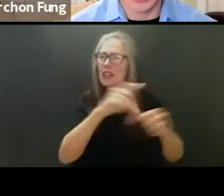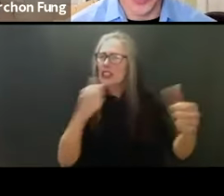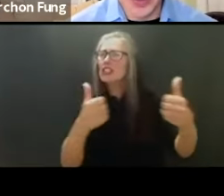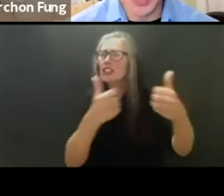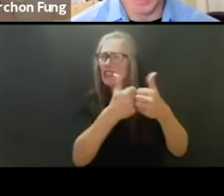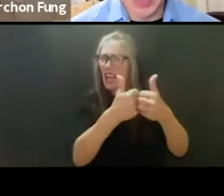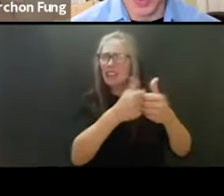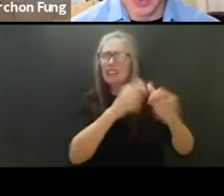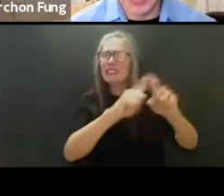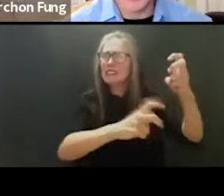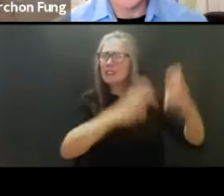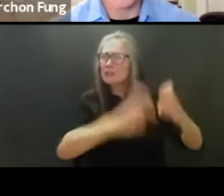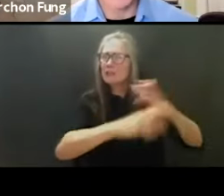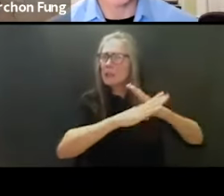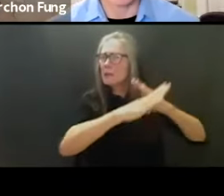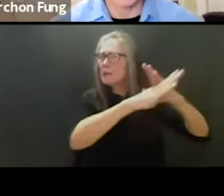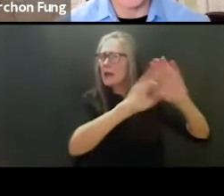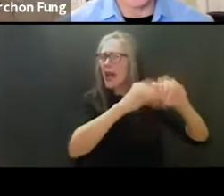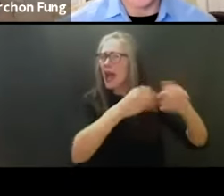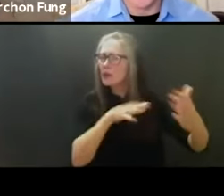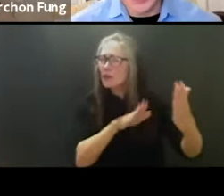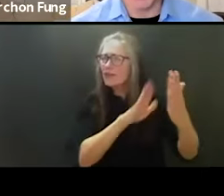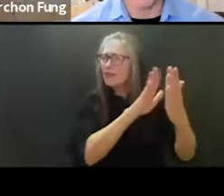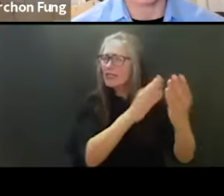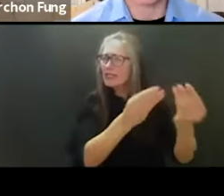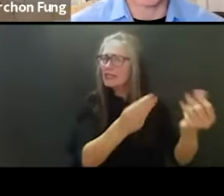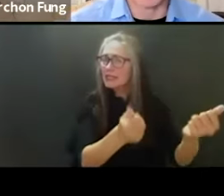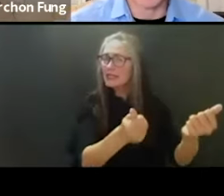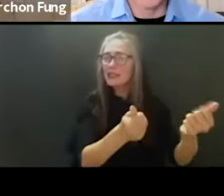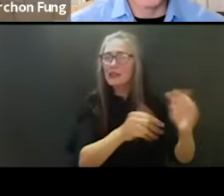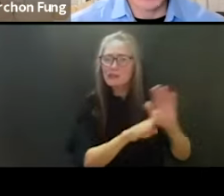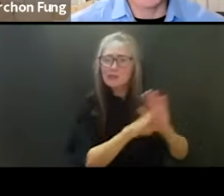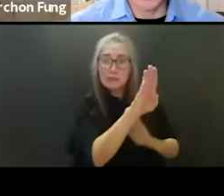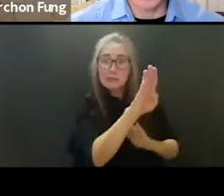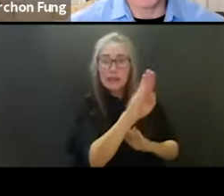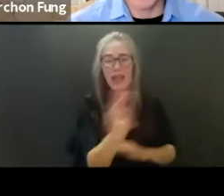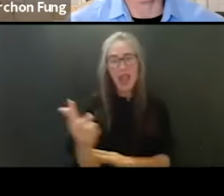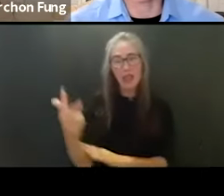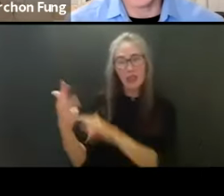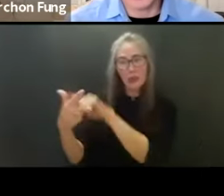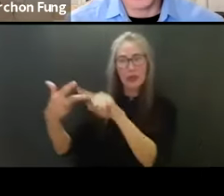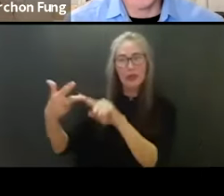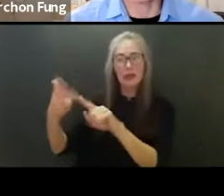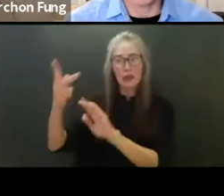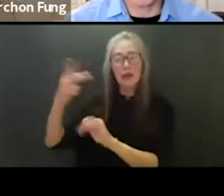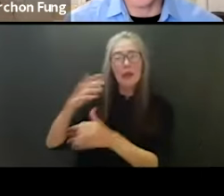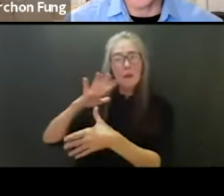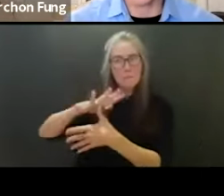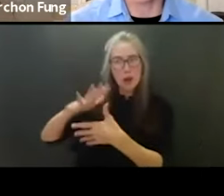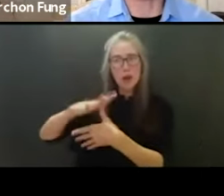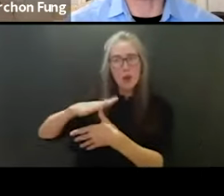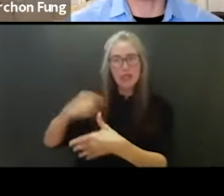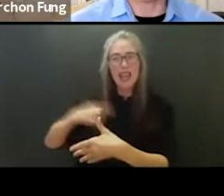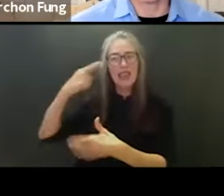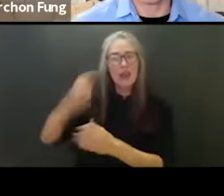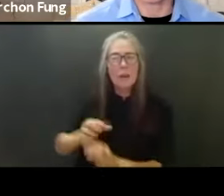we currently face, the big ones. And then also in the second part of the remarks, I will talk about offer what I regard as the